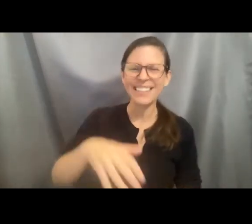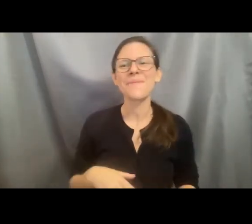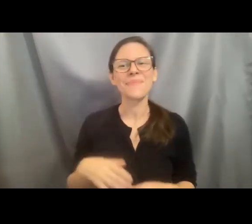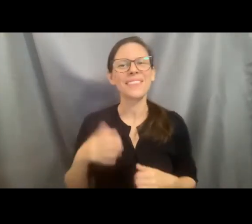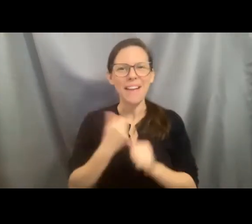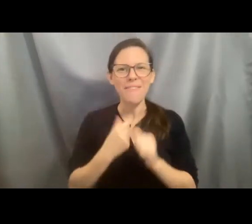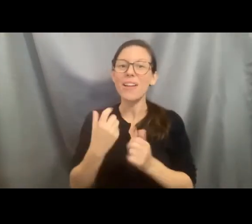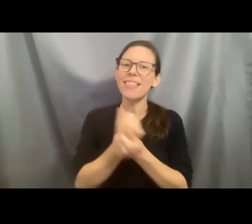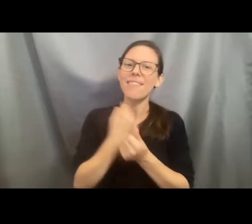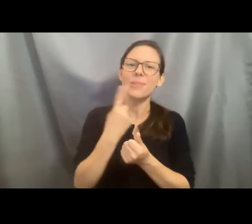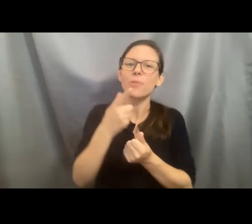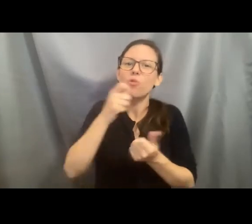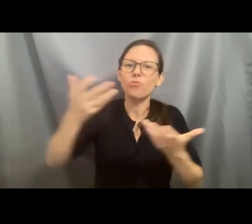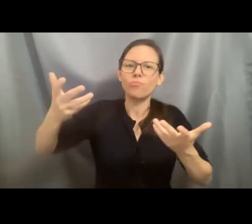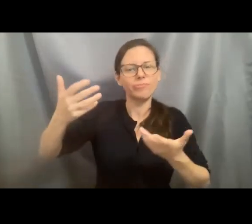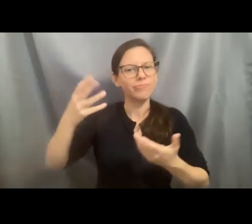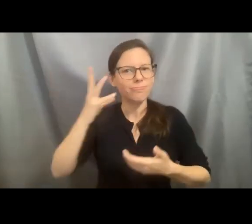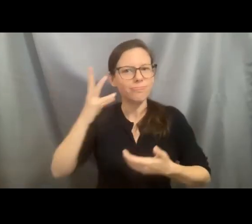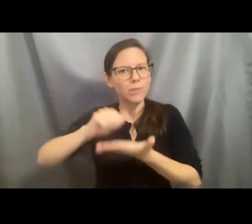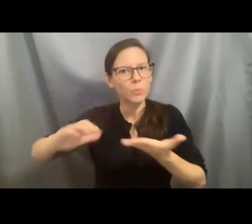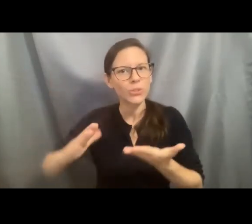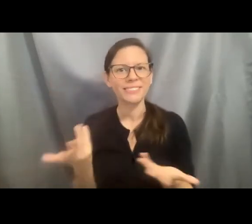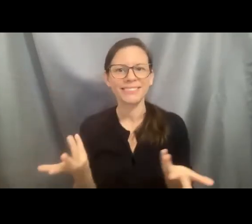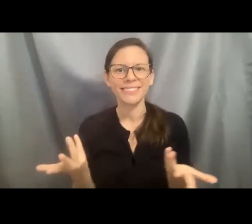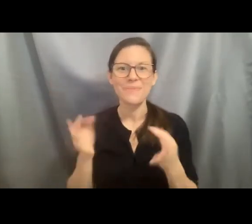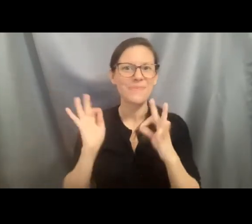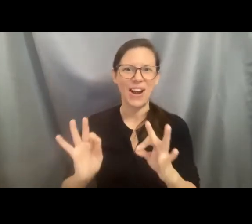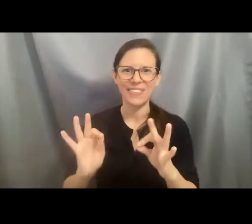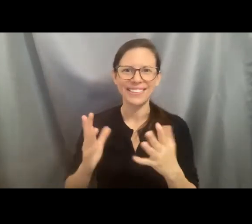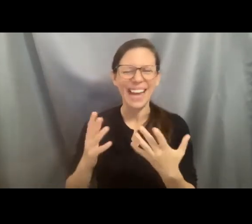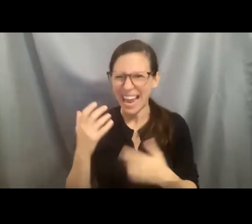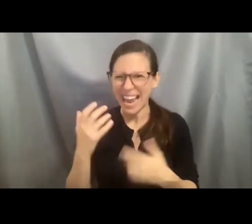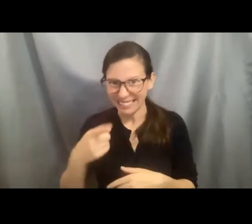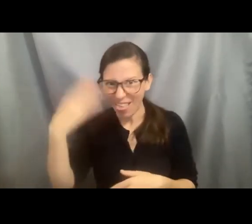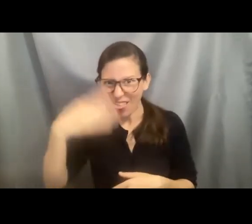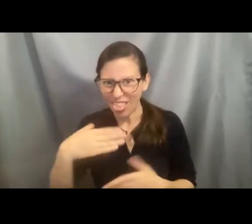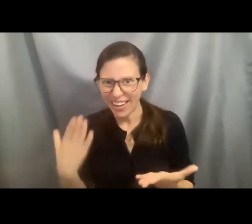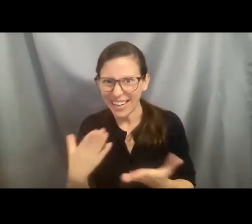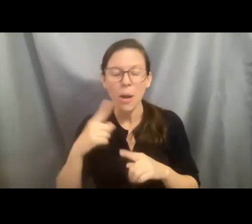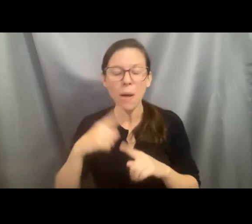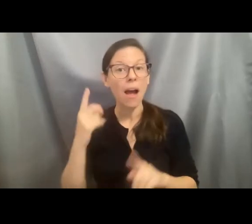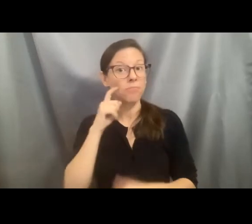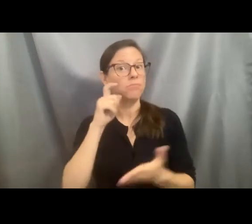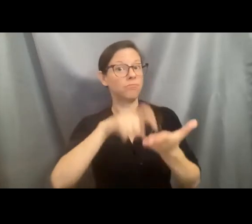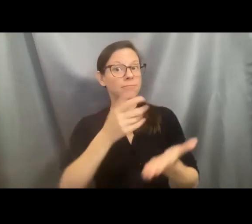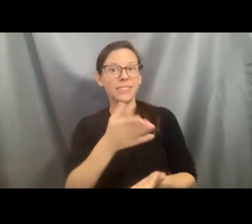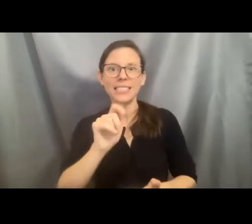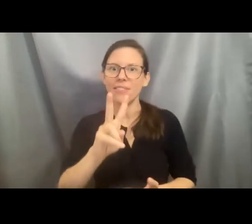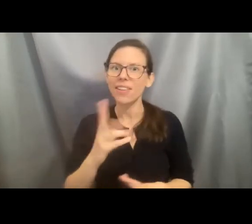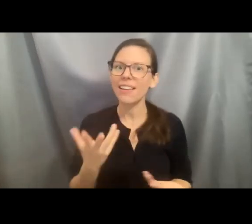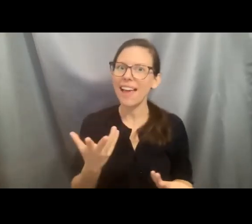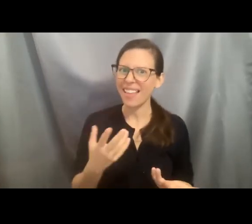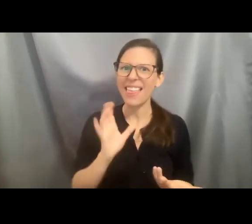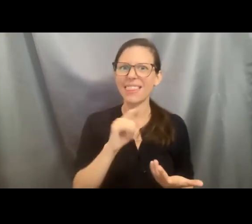Wow. So that's perfect. I just, that really spoke to me. And I am going to